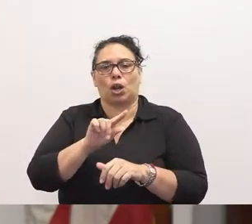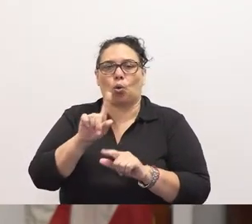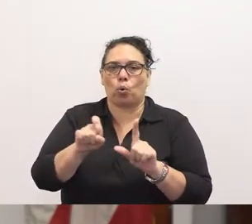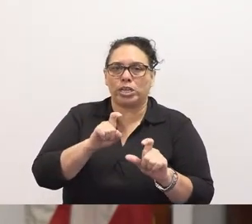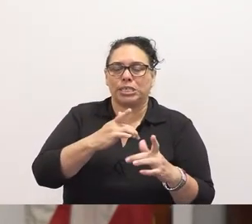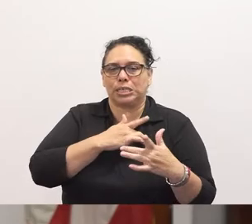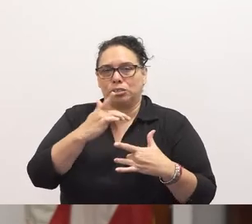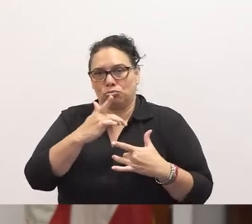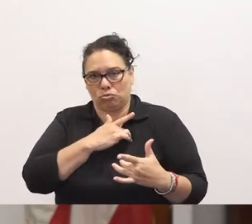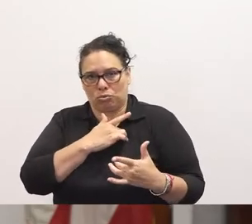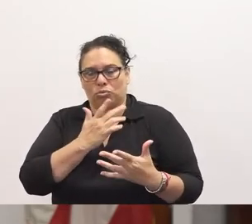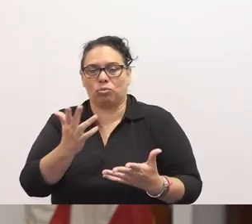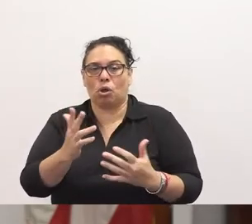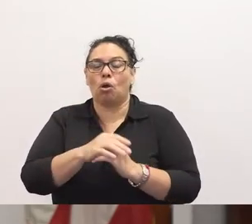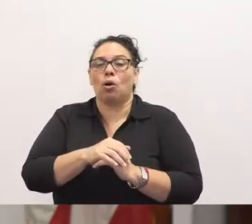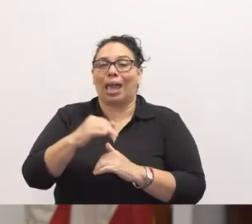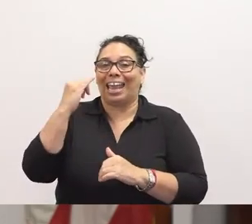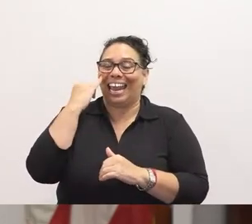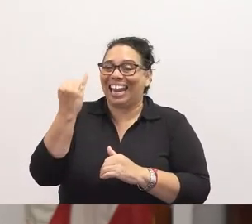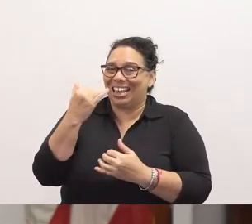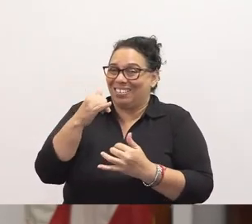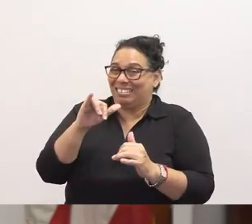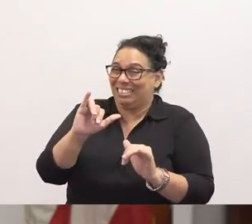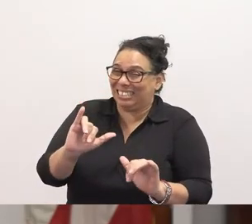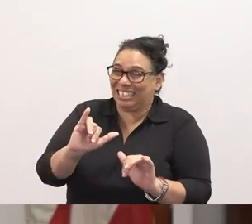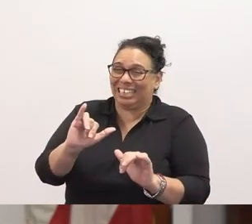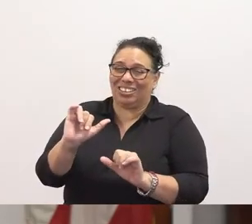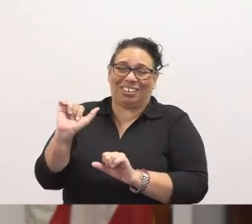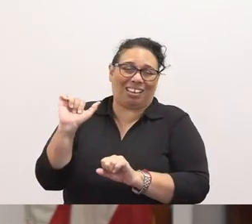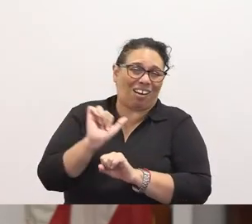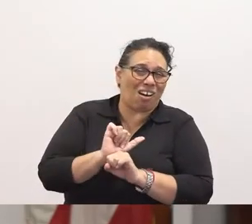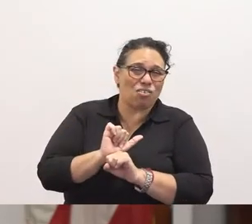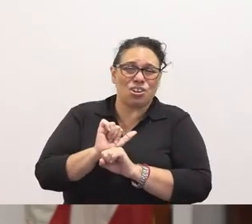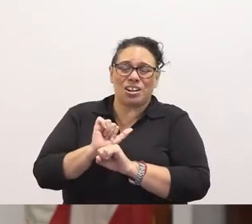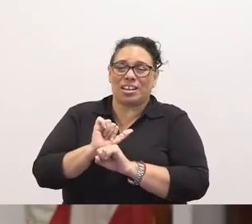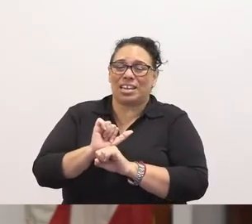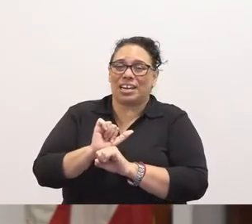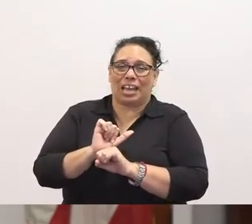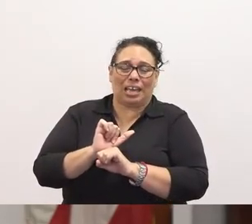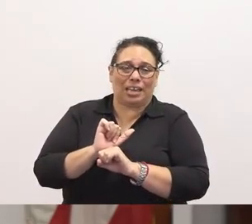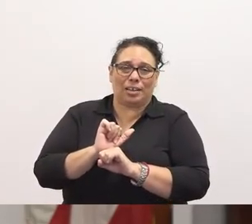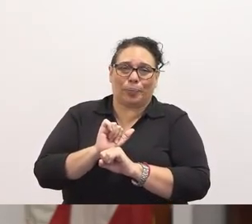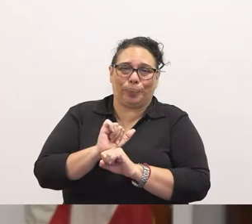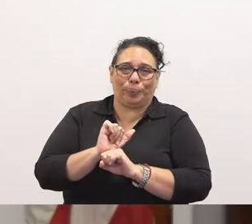concern. So if we are still having these very concrete,